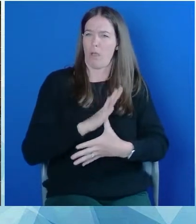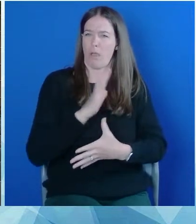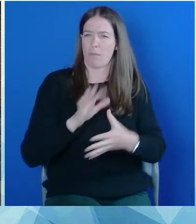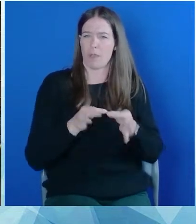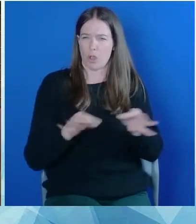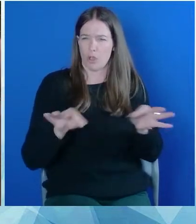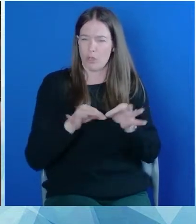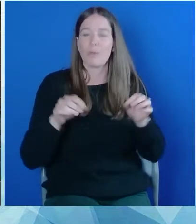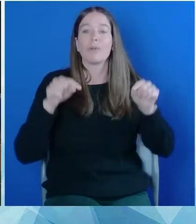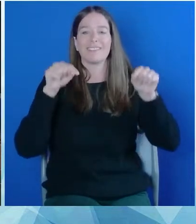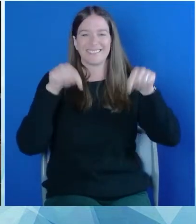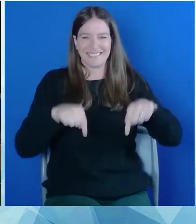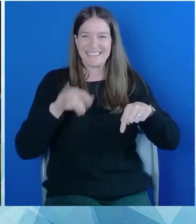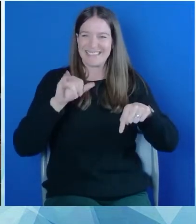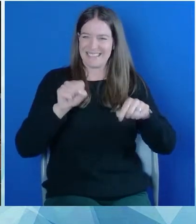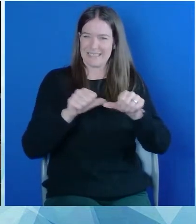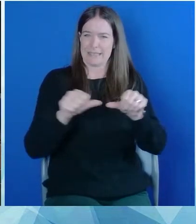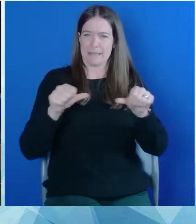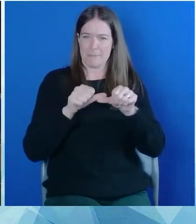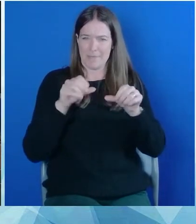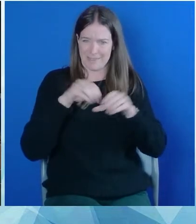Arizona for our students to do that. Thank you.